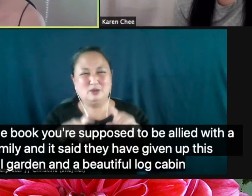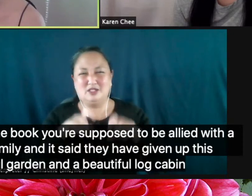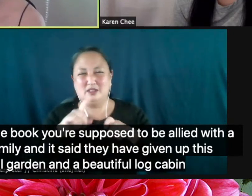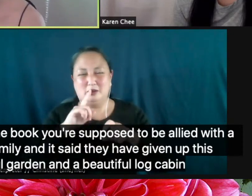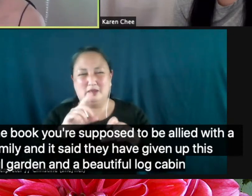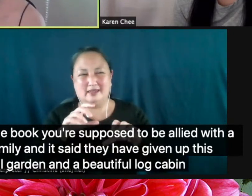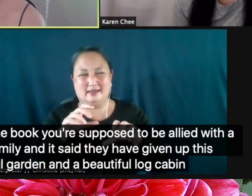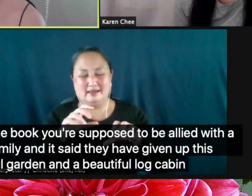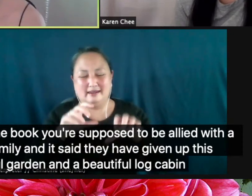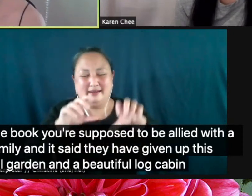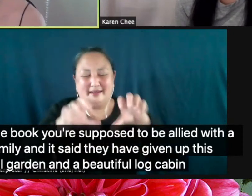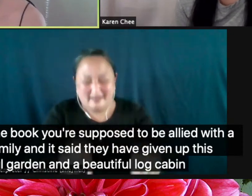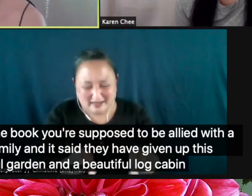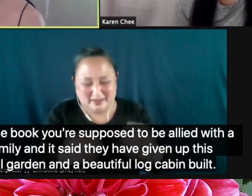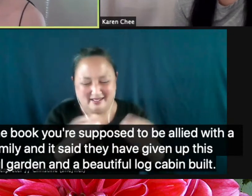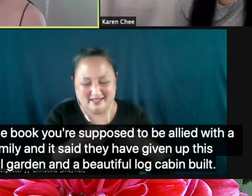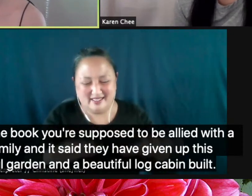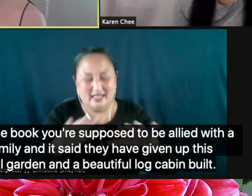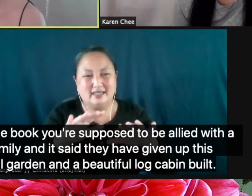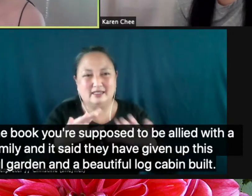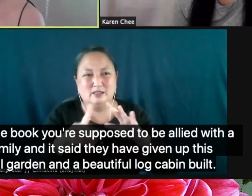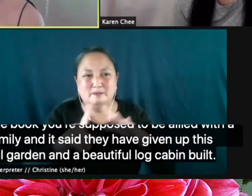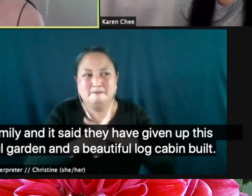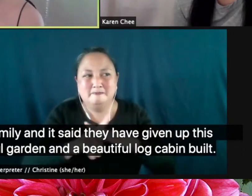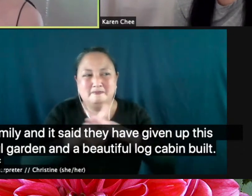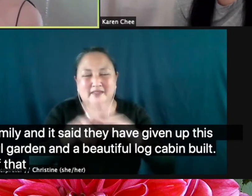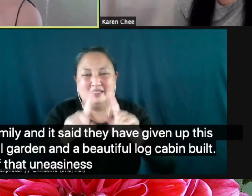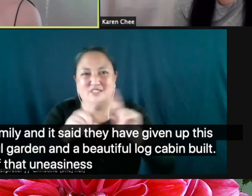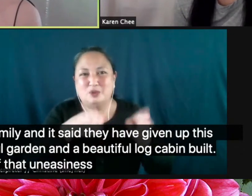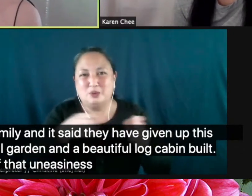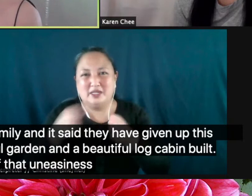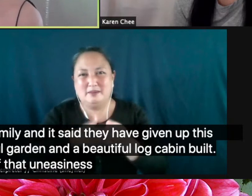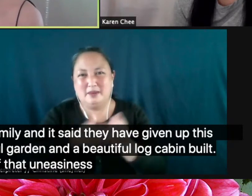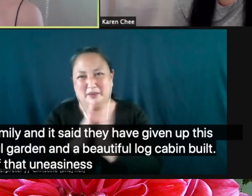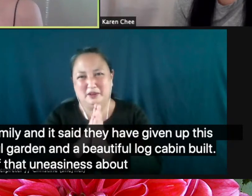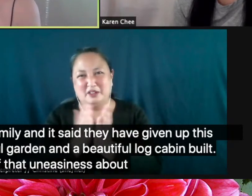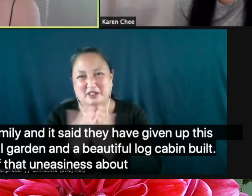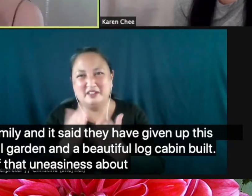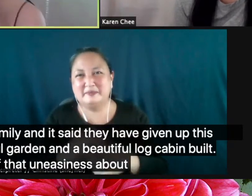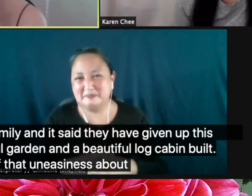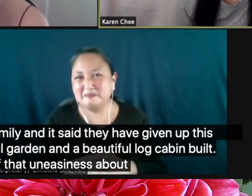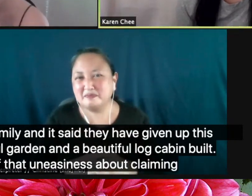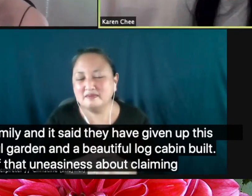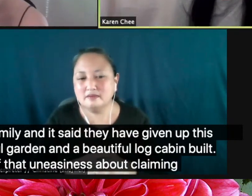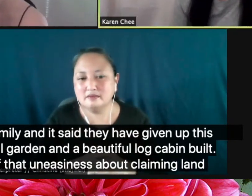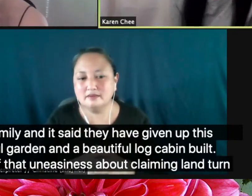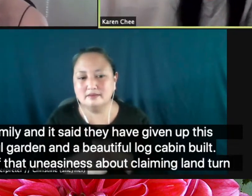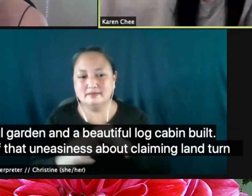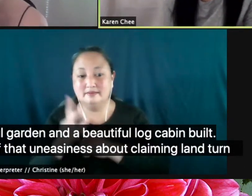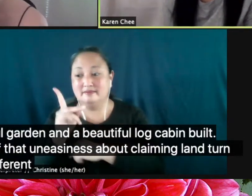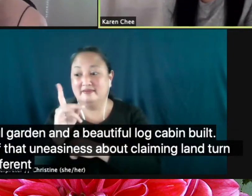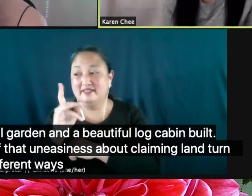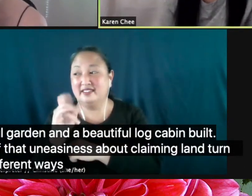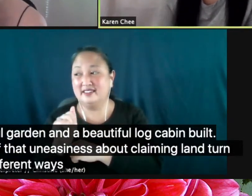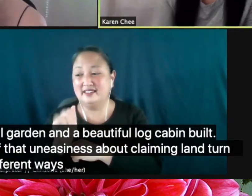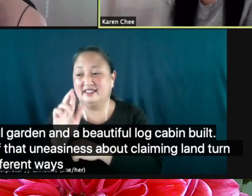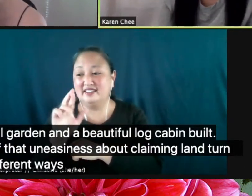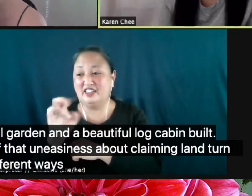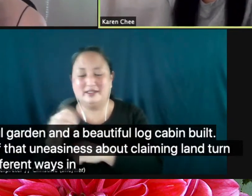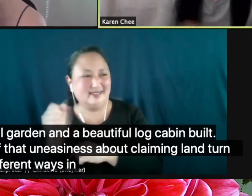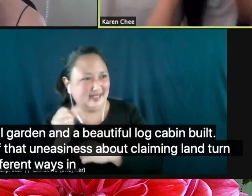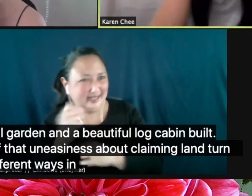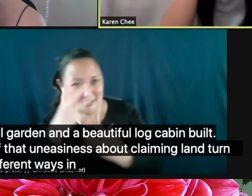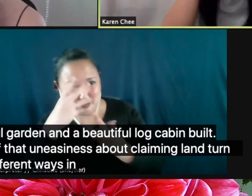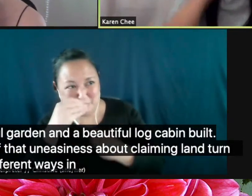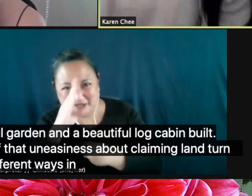claiming land sort of turn up in different ways in my novel. Yeah, that's actually really beautiful. I've never